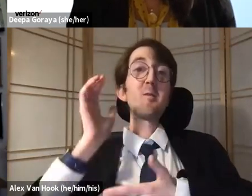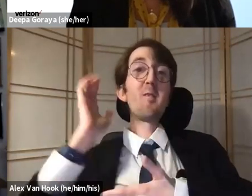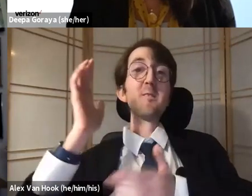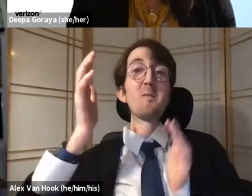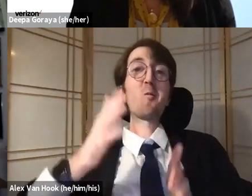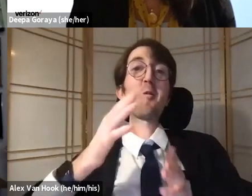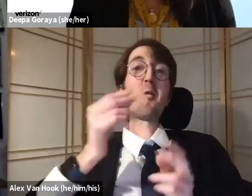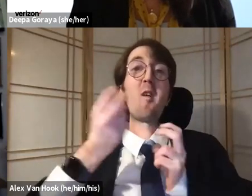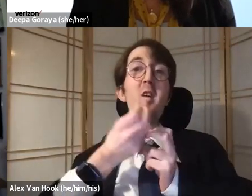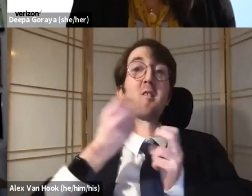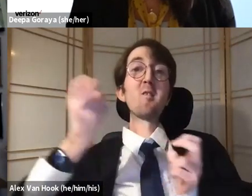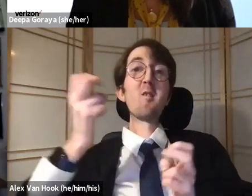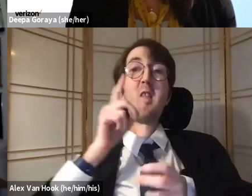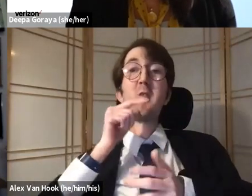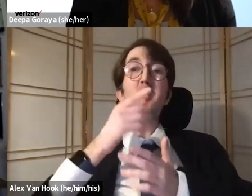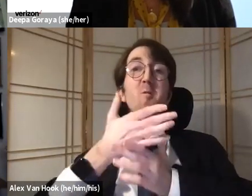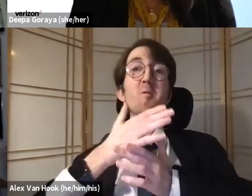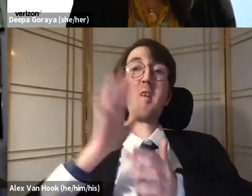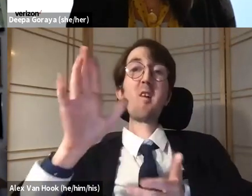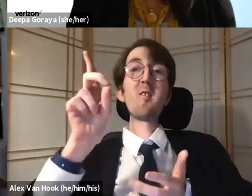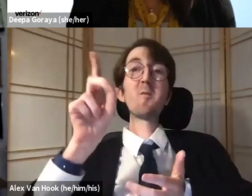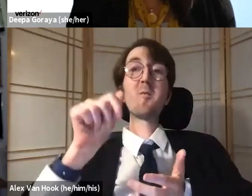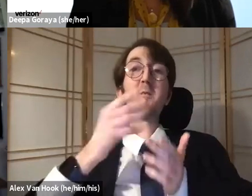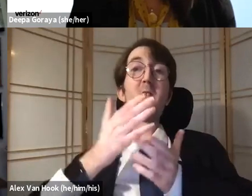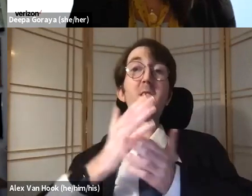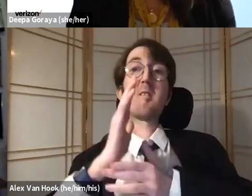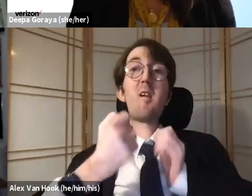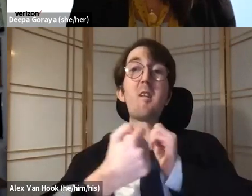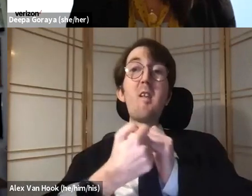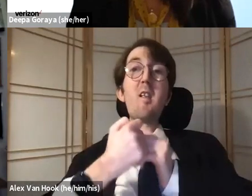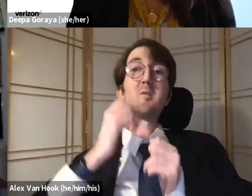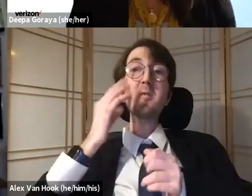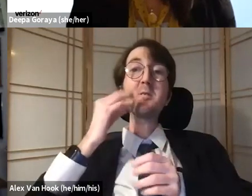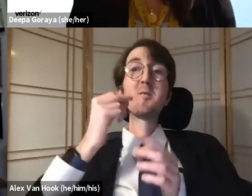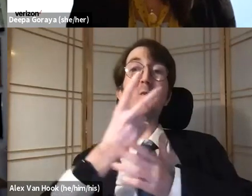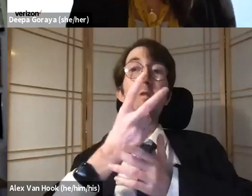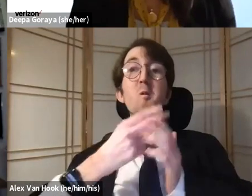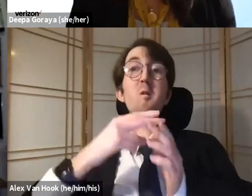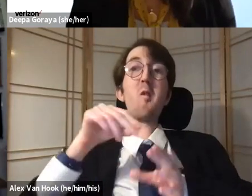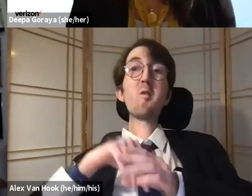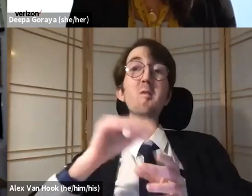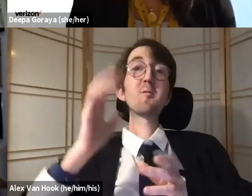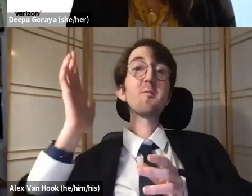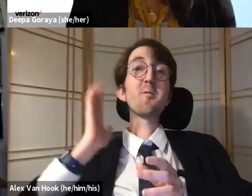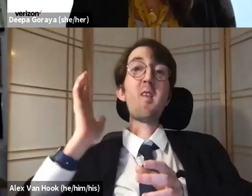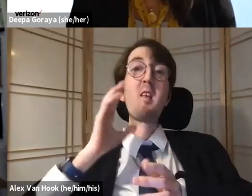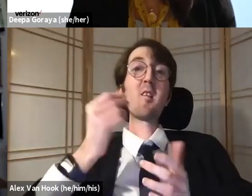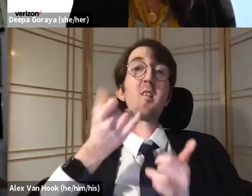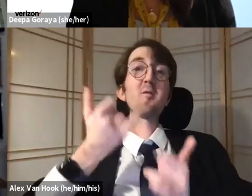disabilities. I would like to thank the wonderful speakers and panelists for their